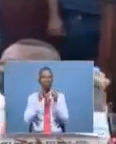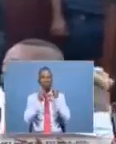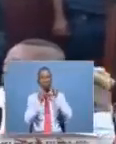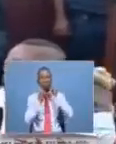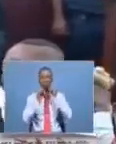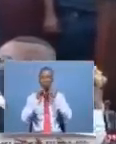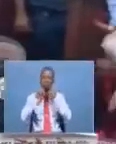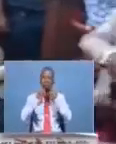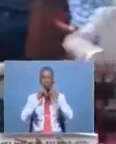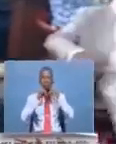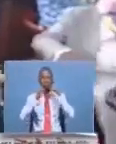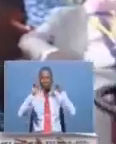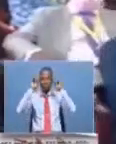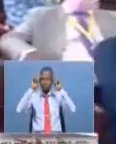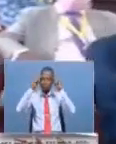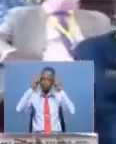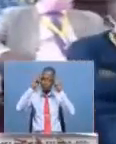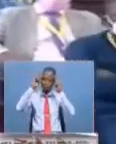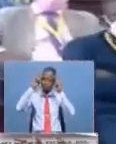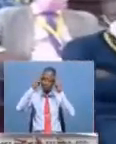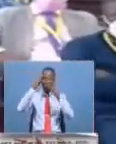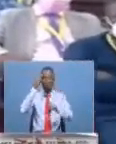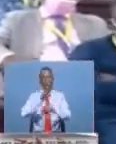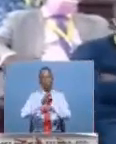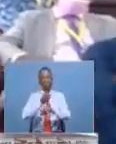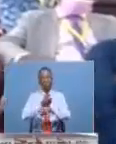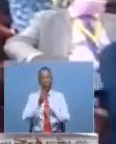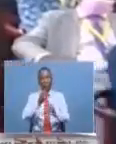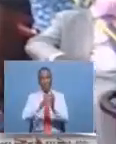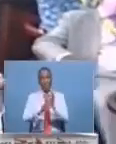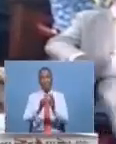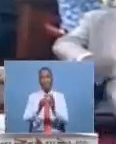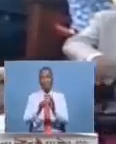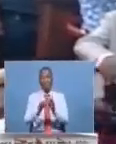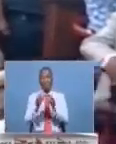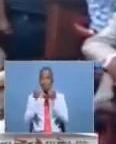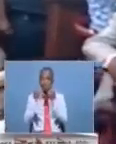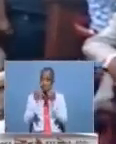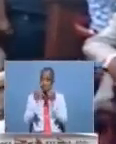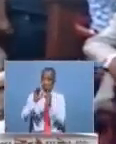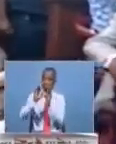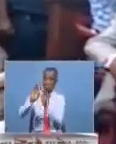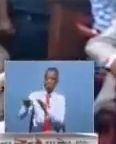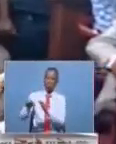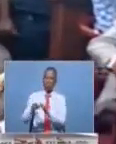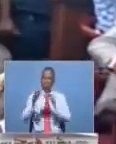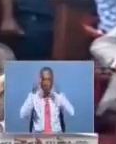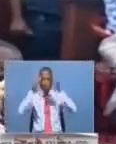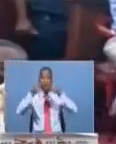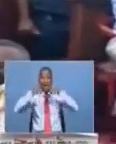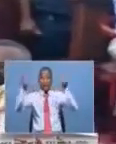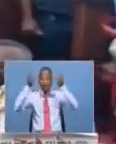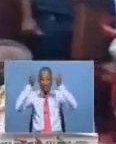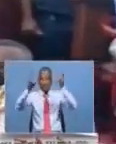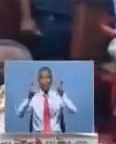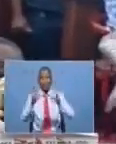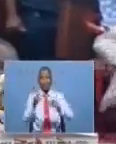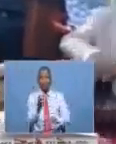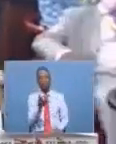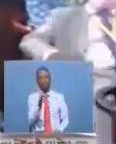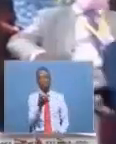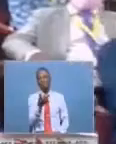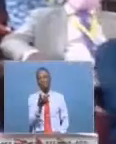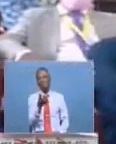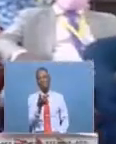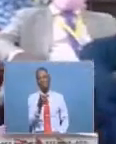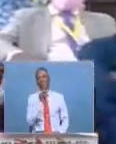that whilst your lordship set aside that order, in dealing with this ruling, your lordship subsequently